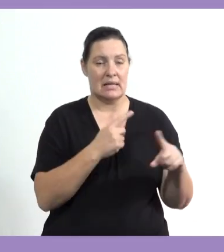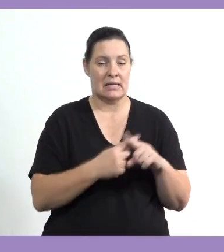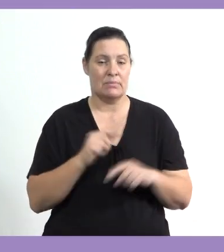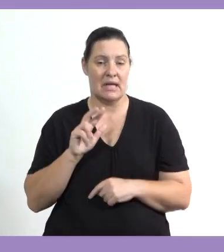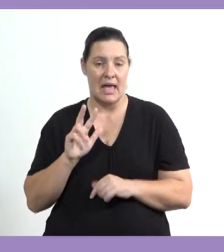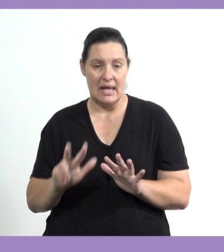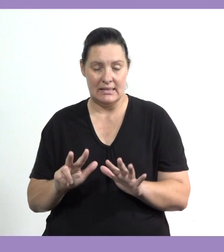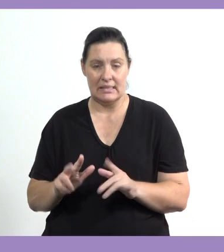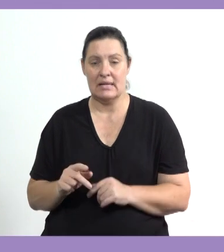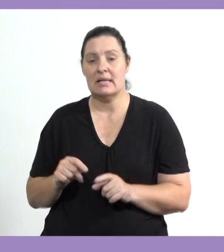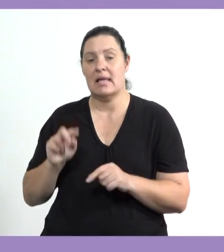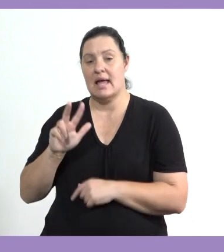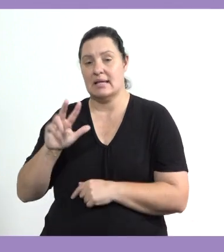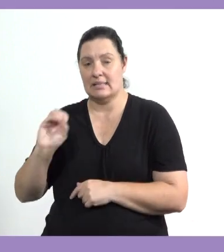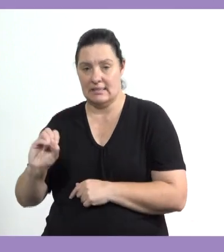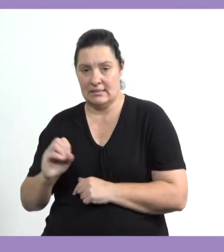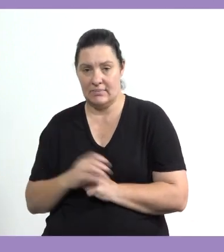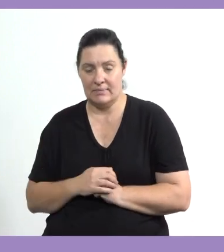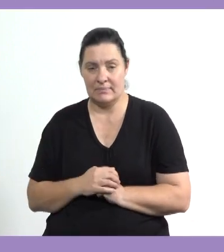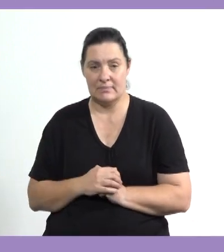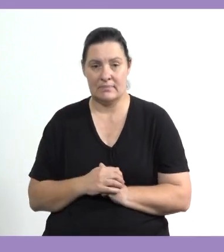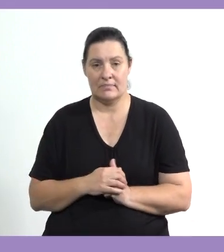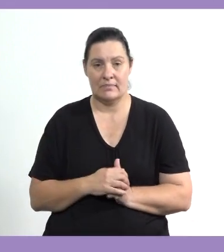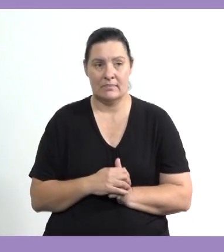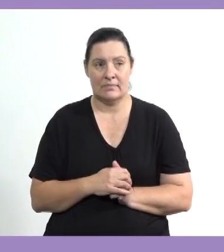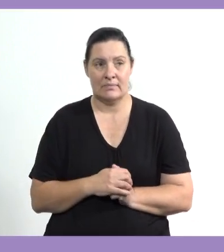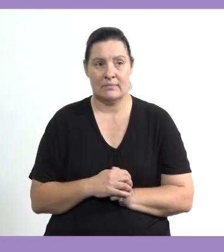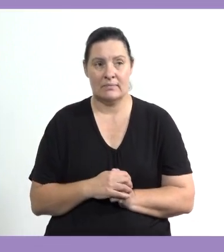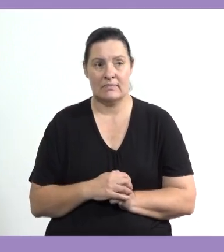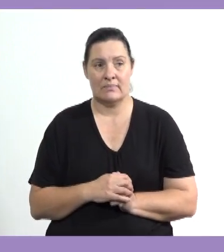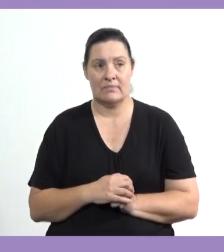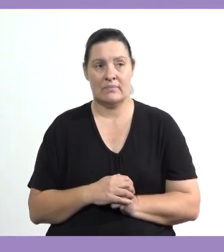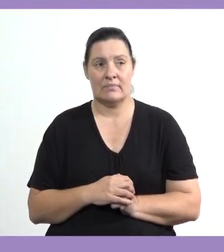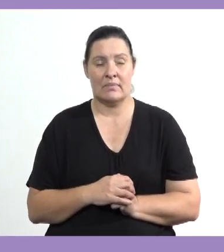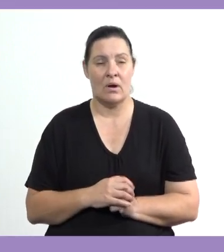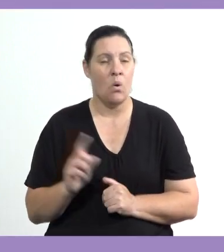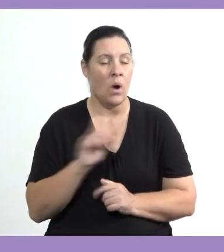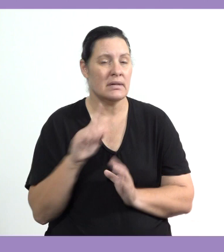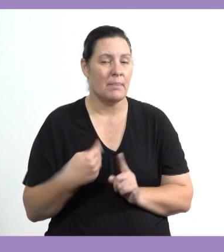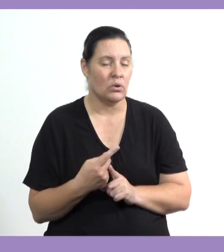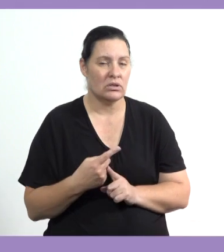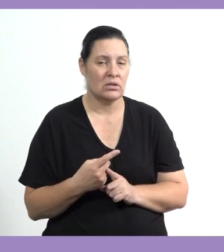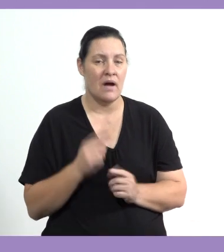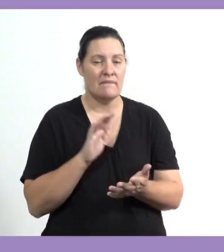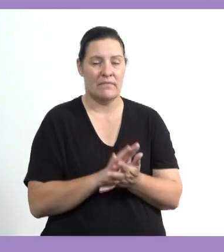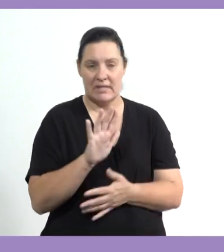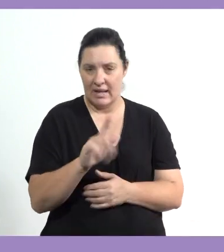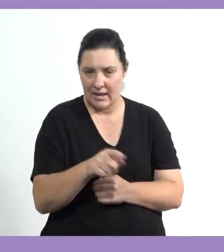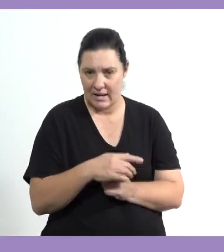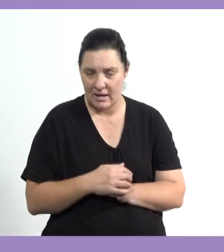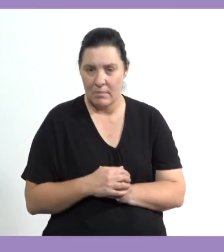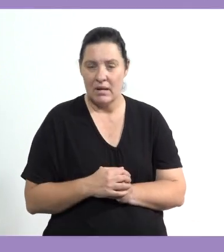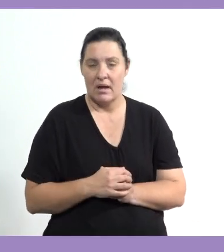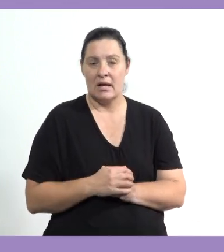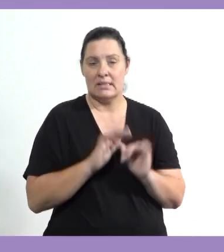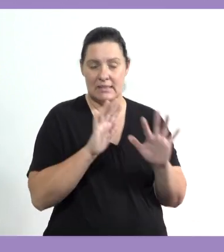is 10 multiplied by 8. And our answer there is 80. What about the 15th term?